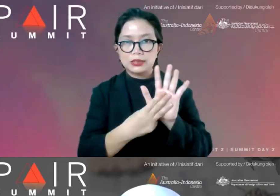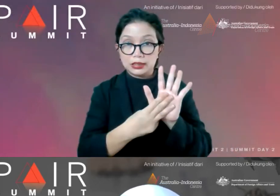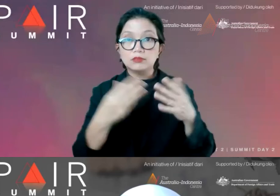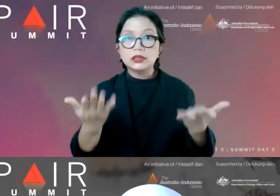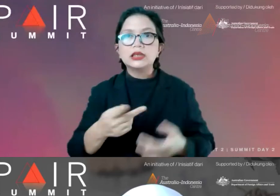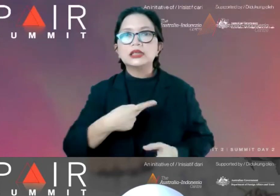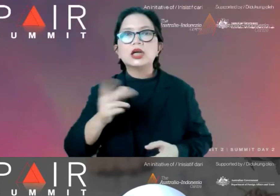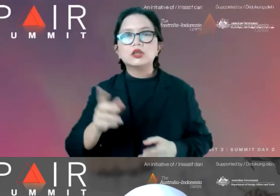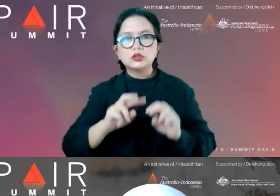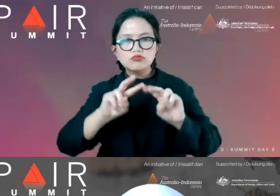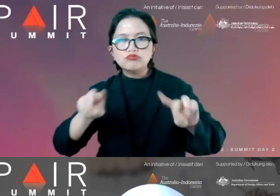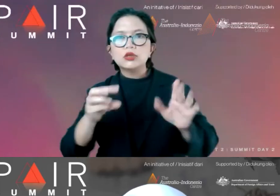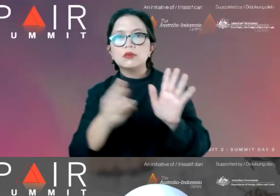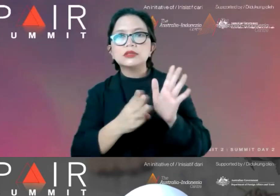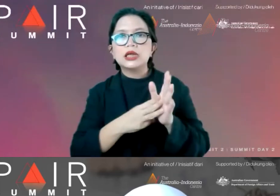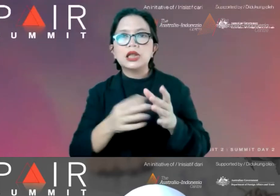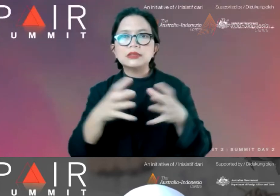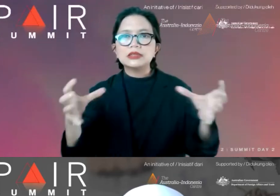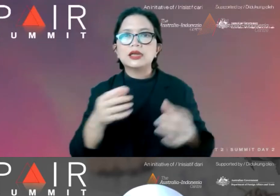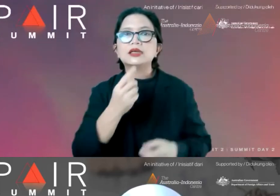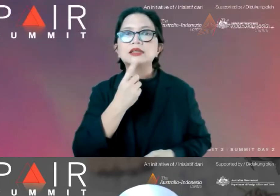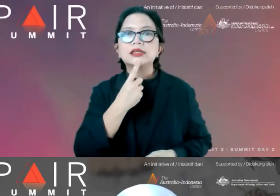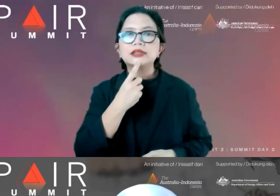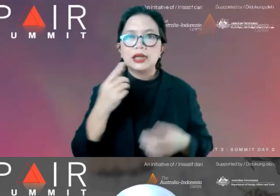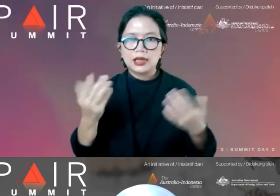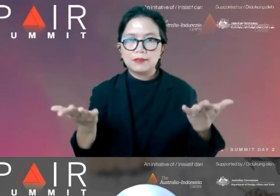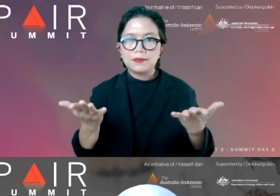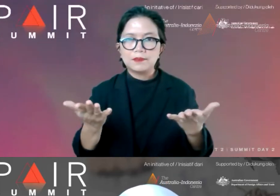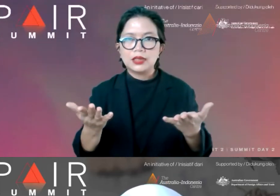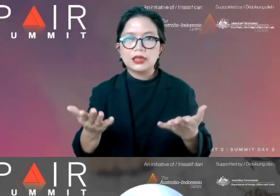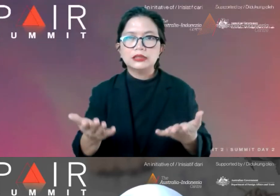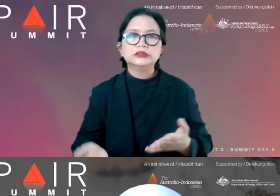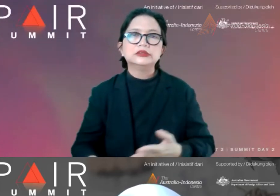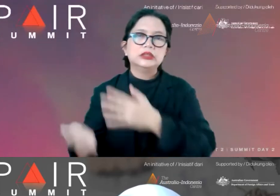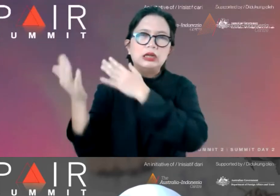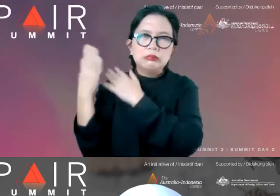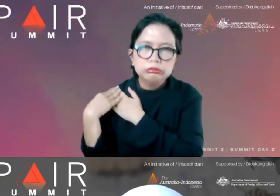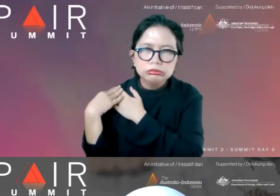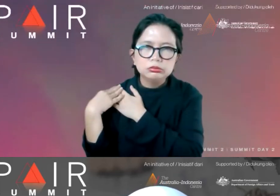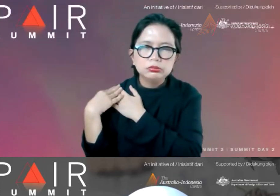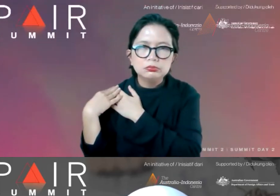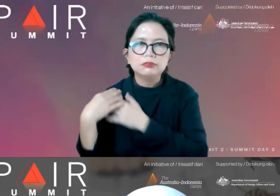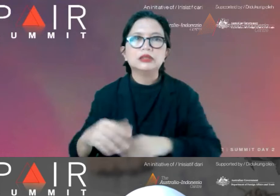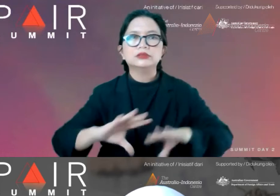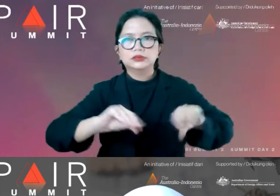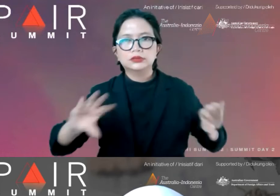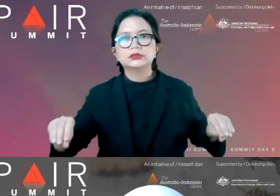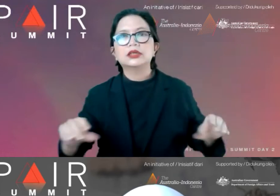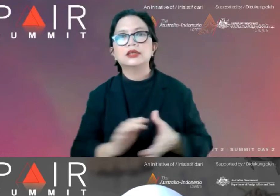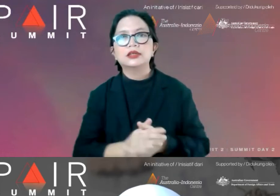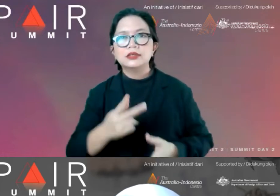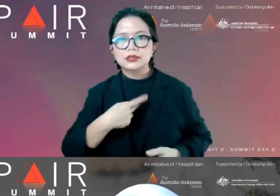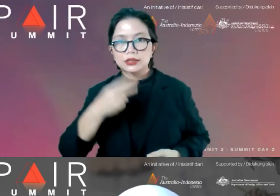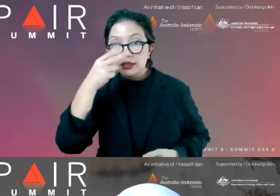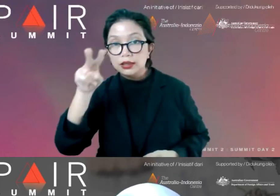the workload and so on. Because if we see further about this, the statistic, the fluctuations,